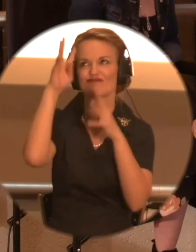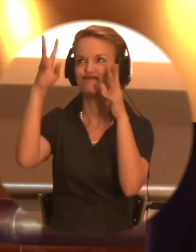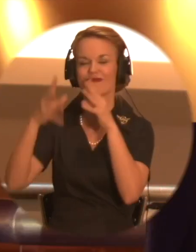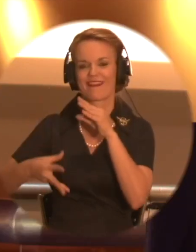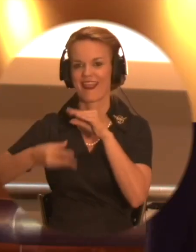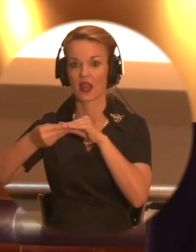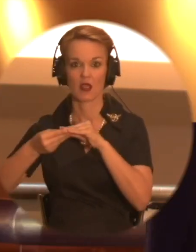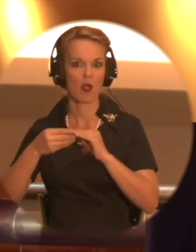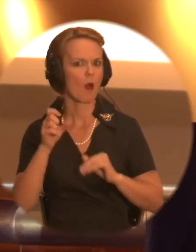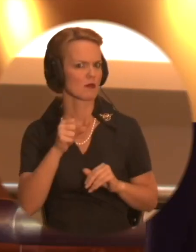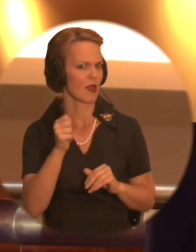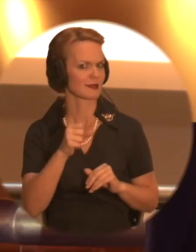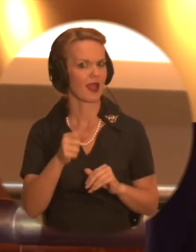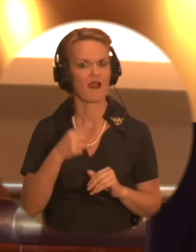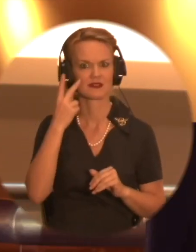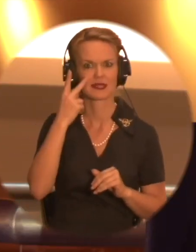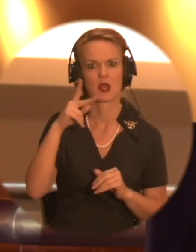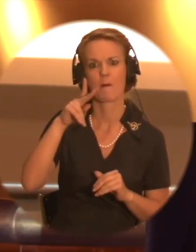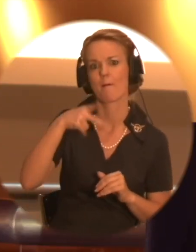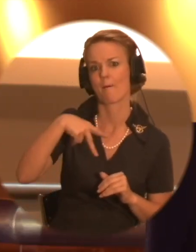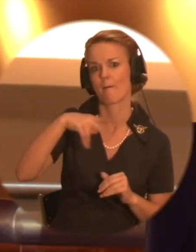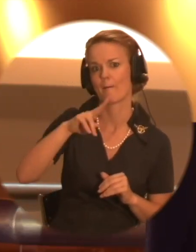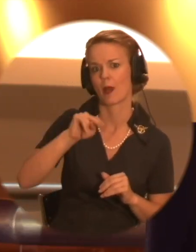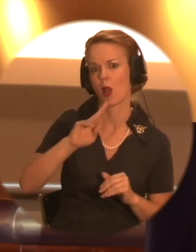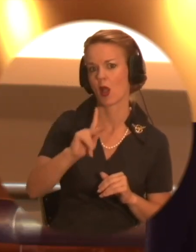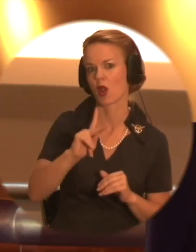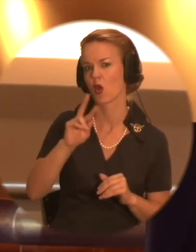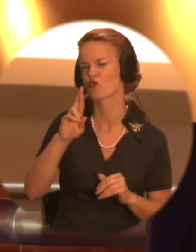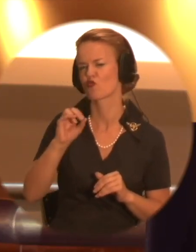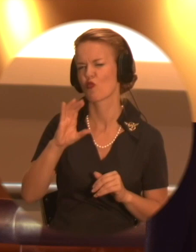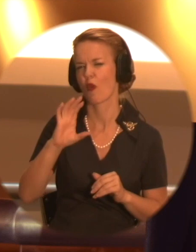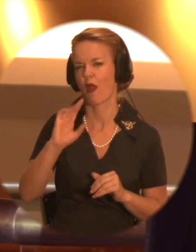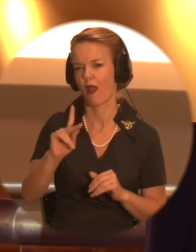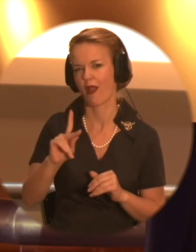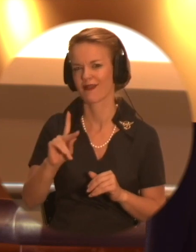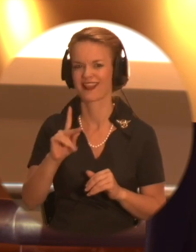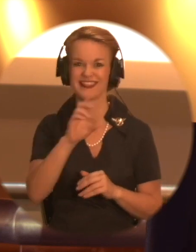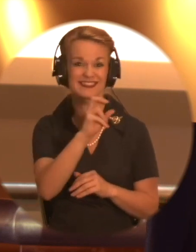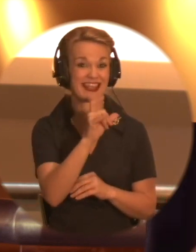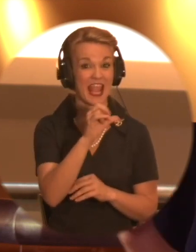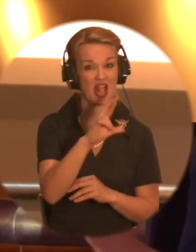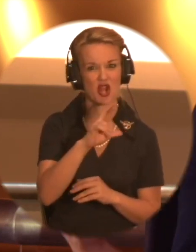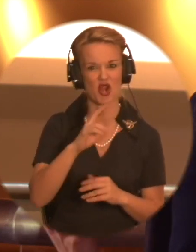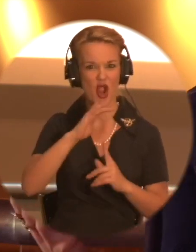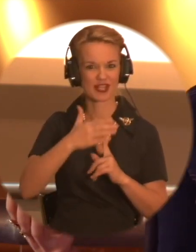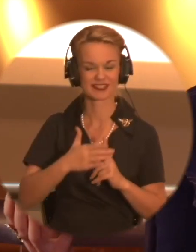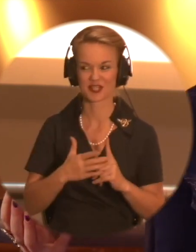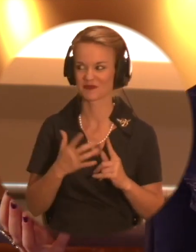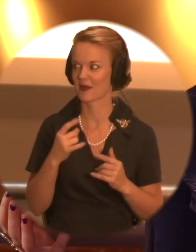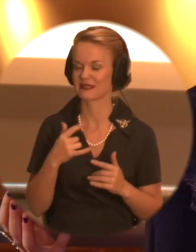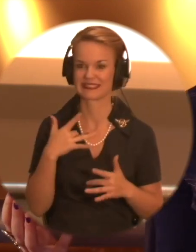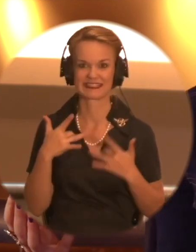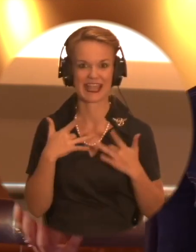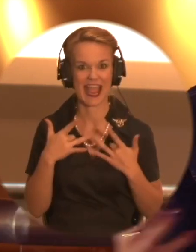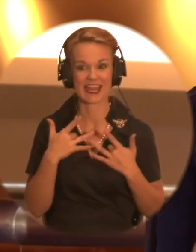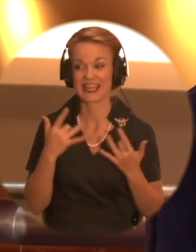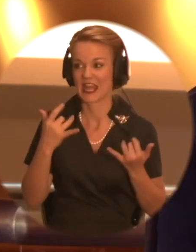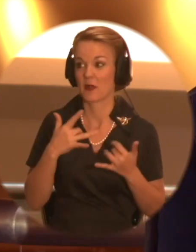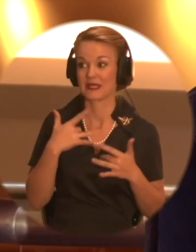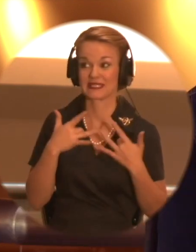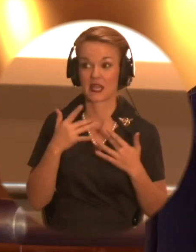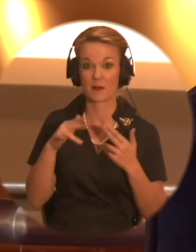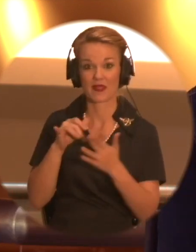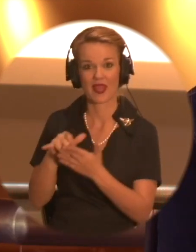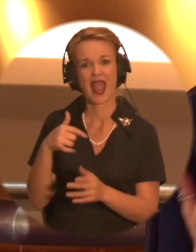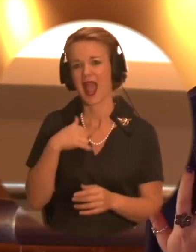the punk rock Sailor Guardians, which I love, and see, I get so excited about everybody else's cosplay, but I don't